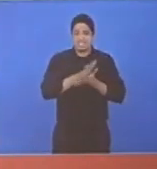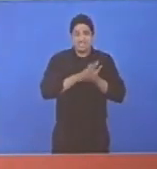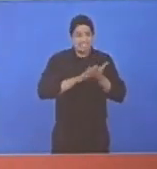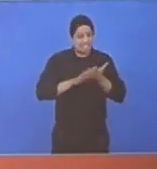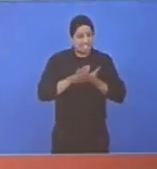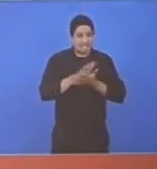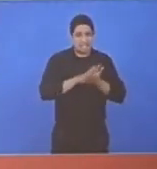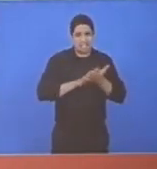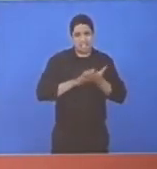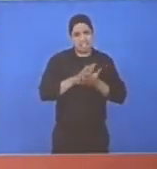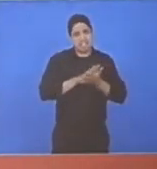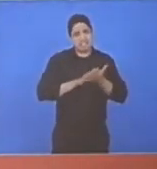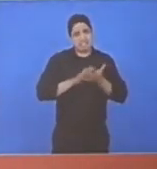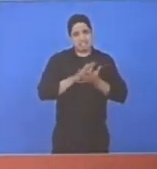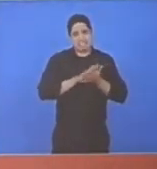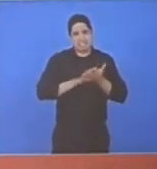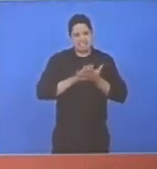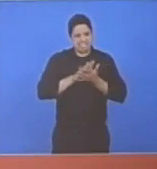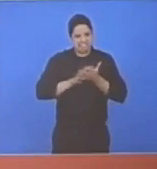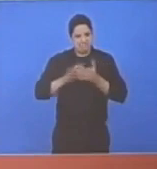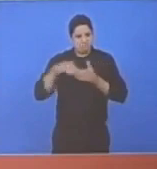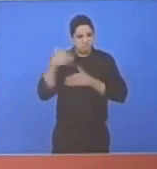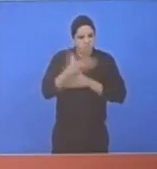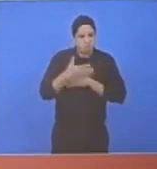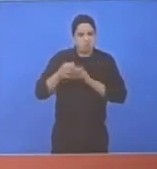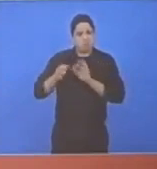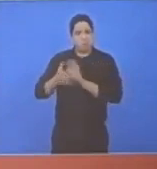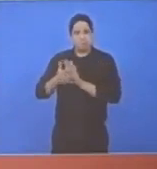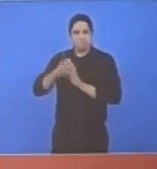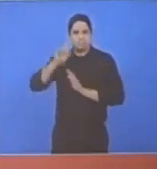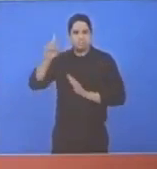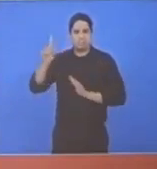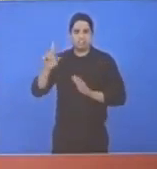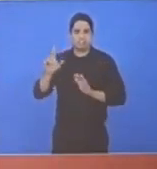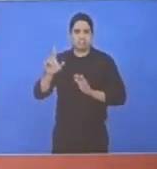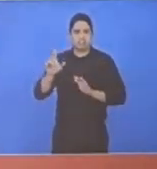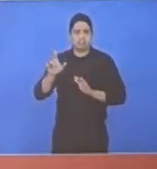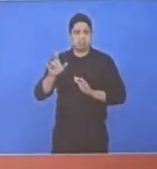Nothing will be out of God's project.